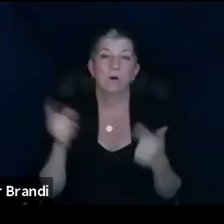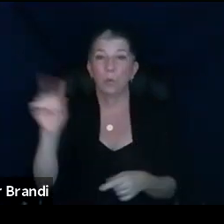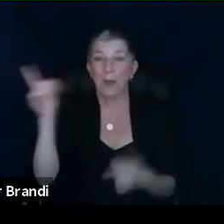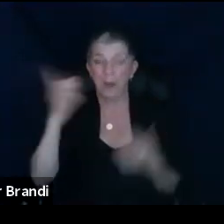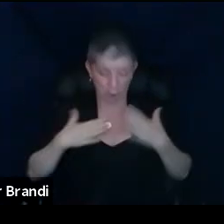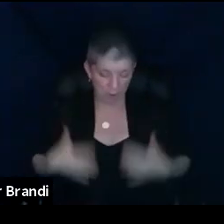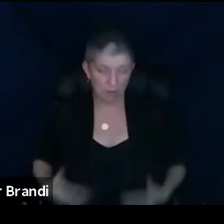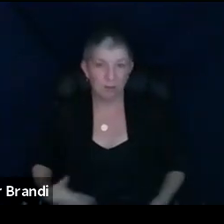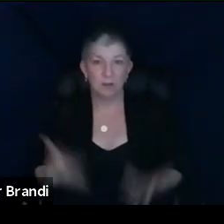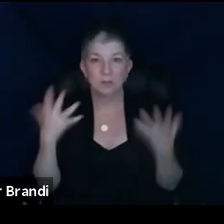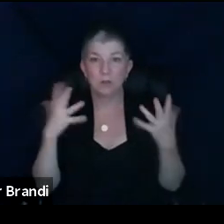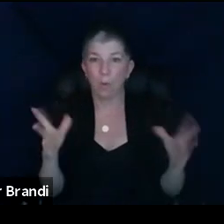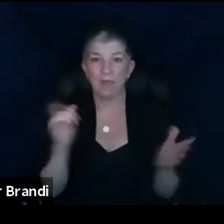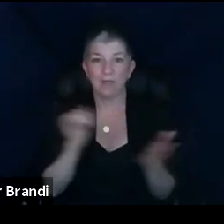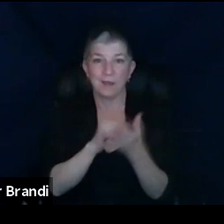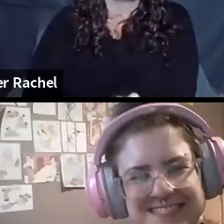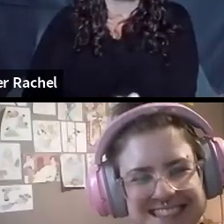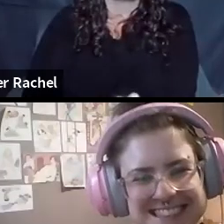And